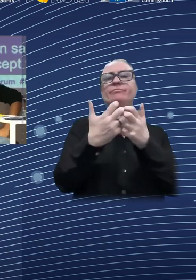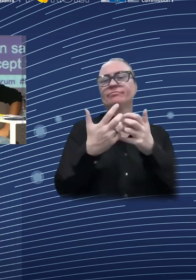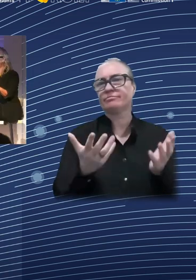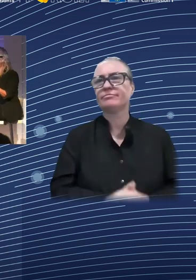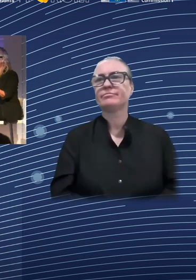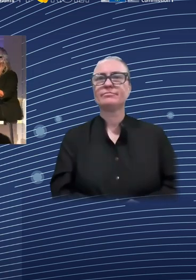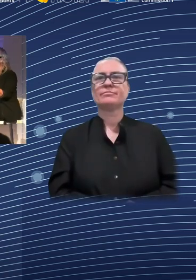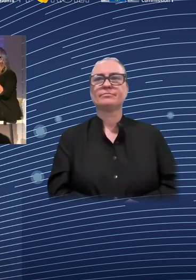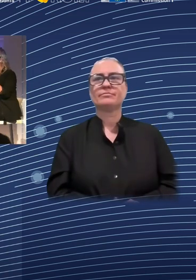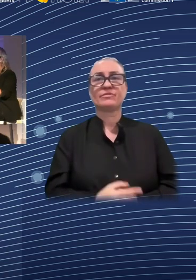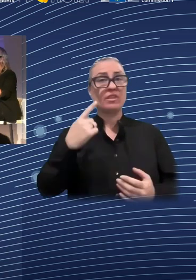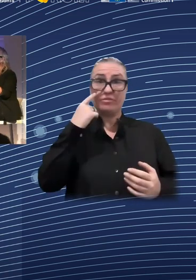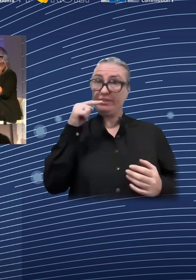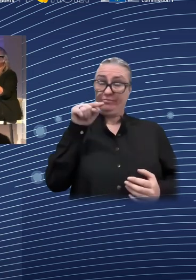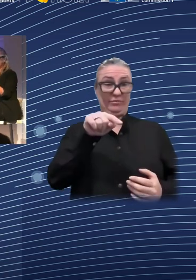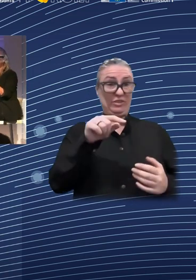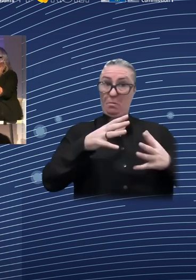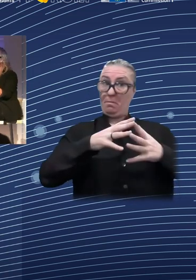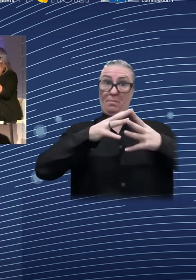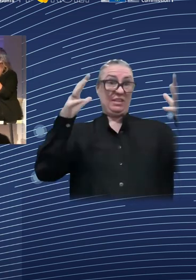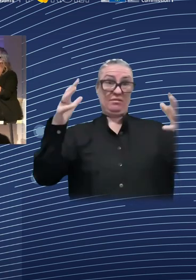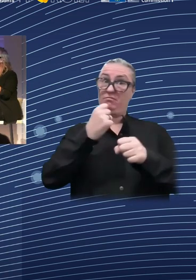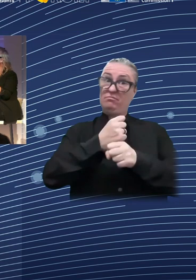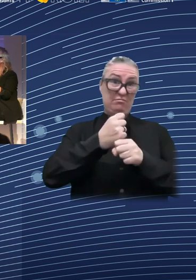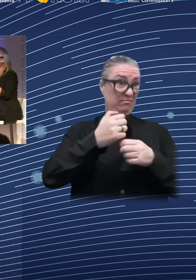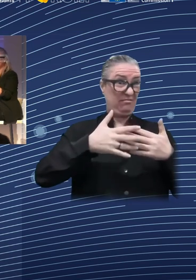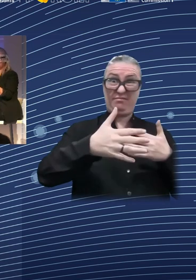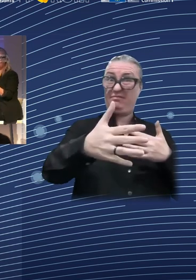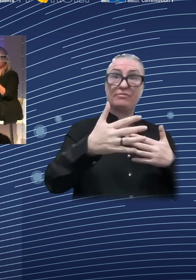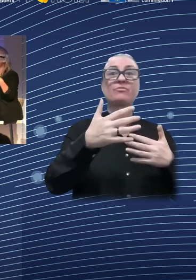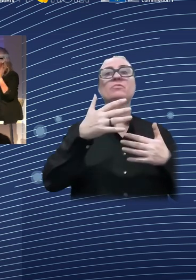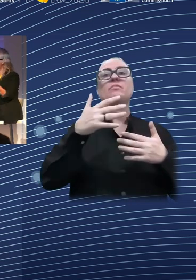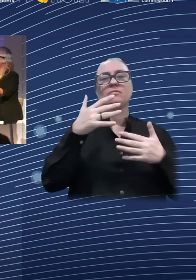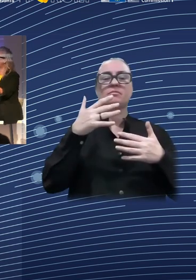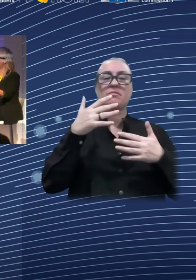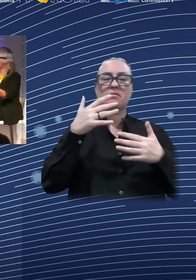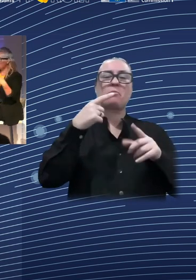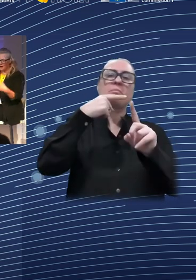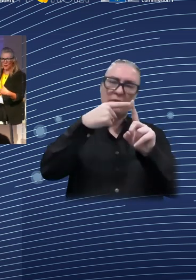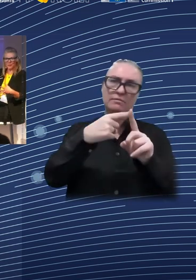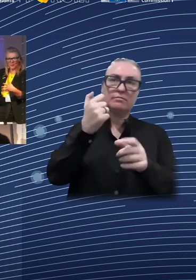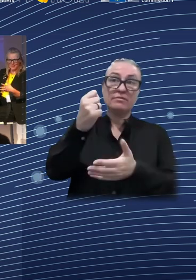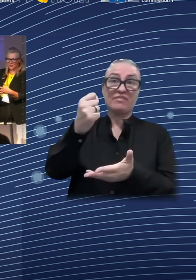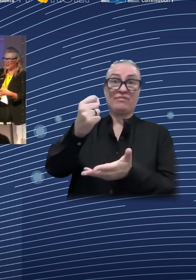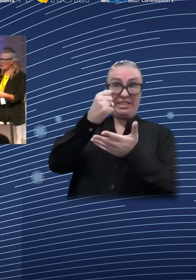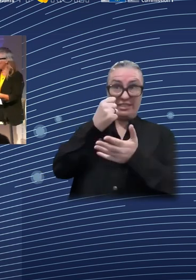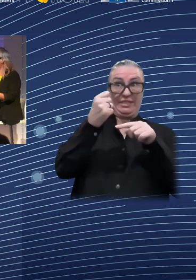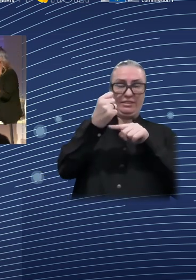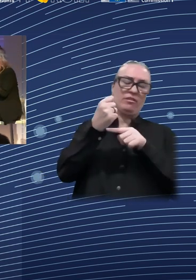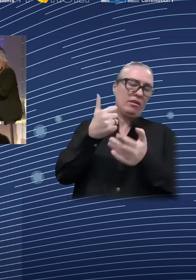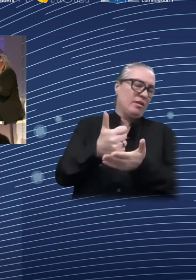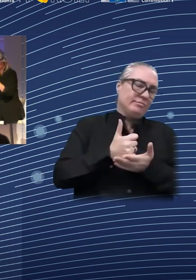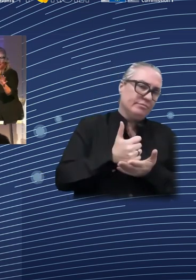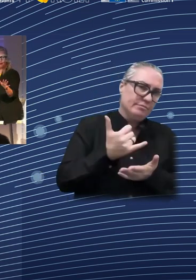2 days at a European Commission conference on NGI Forum, the Next Generation Internet Forum, which is all about funding open source and digital commons.